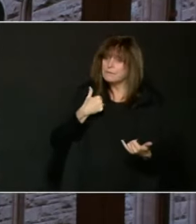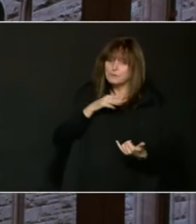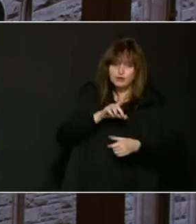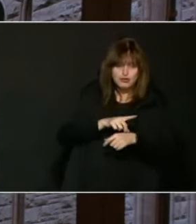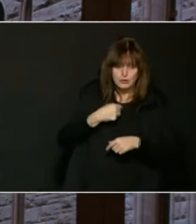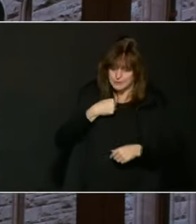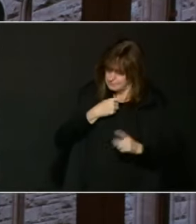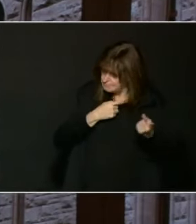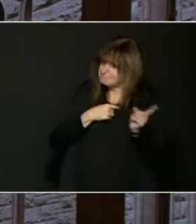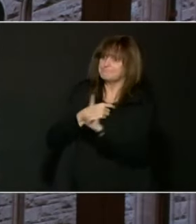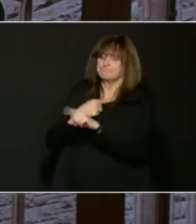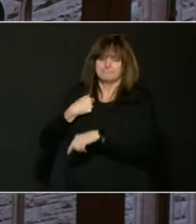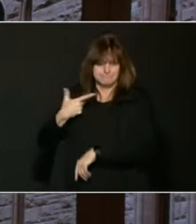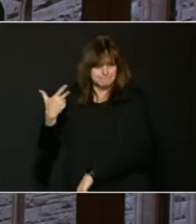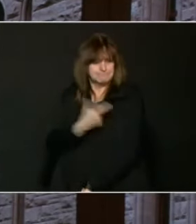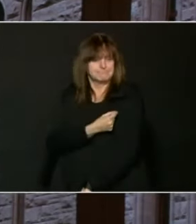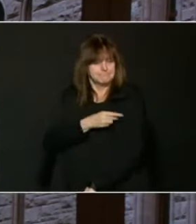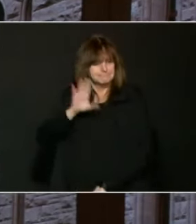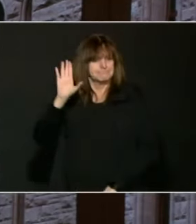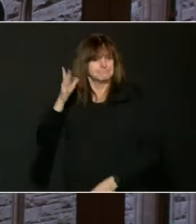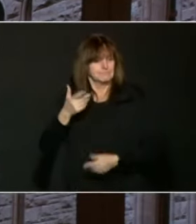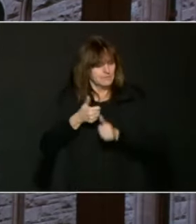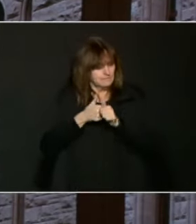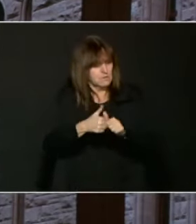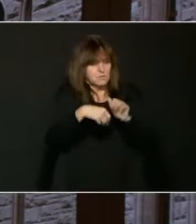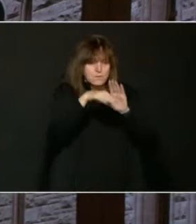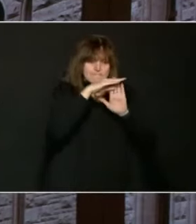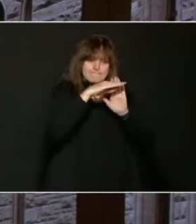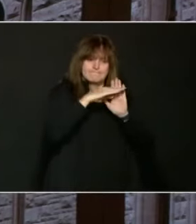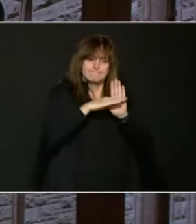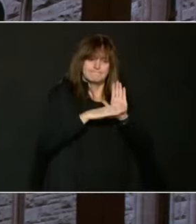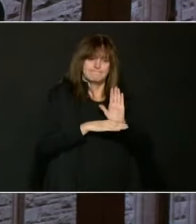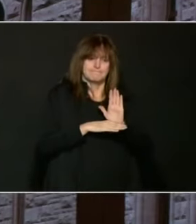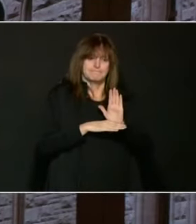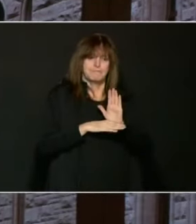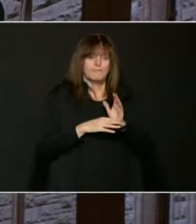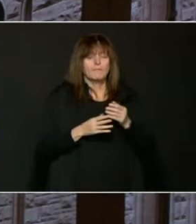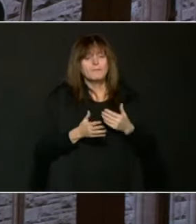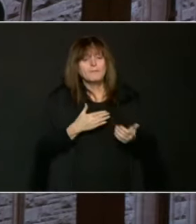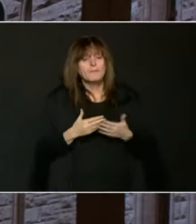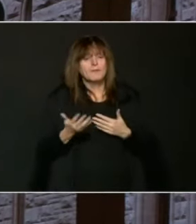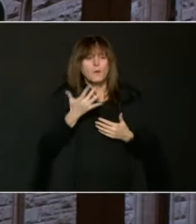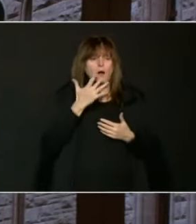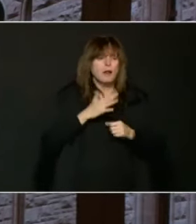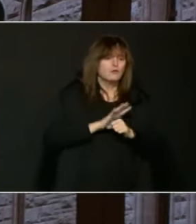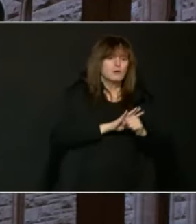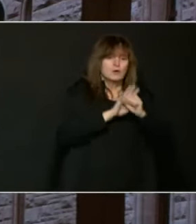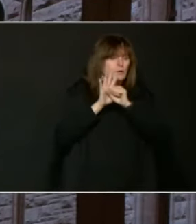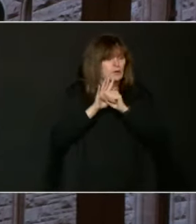be personally protective with you and your household. No matter what framework setting you're in, you've got to do